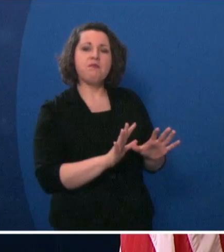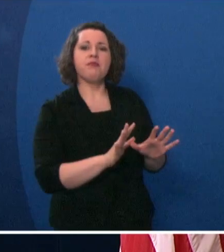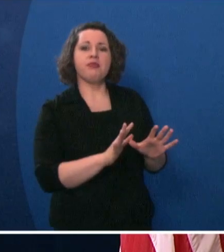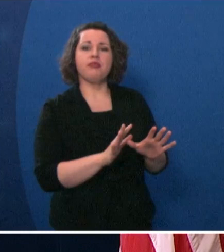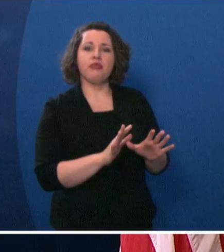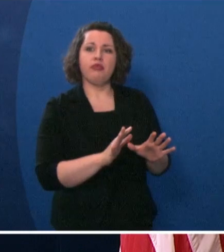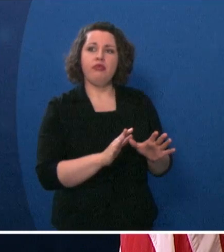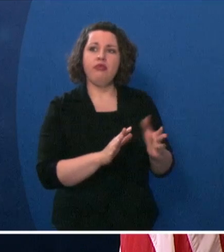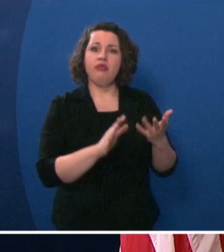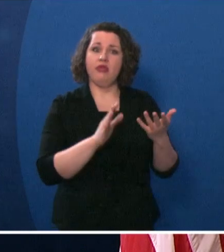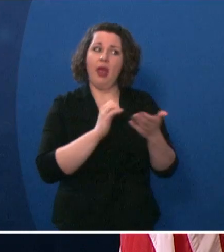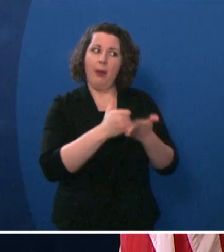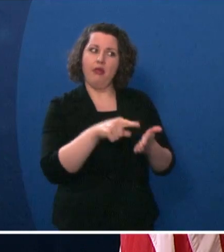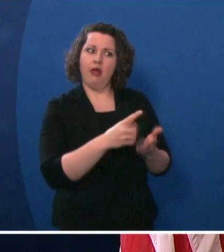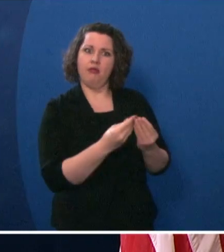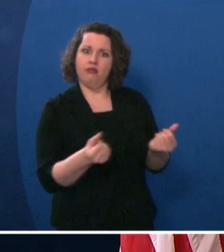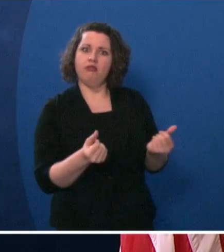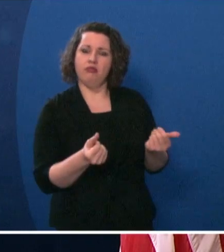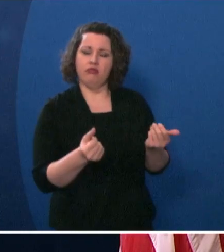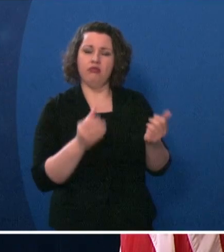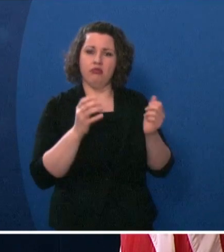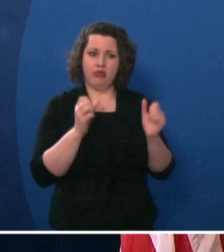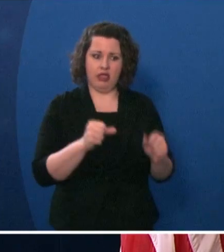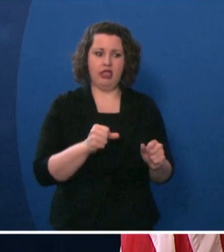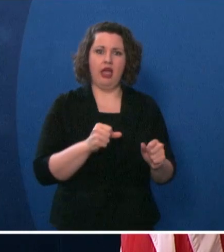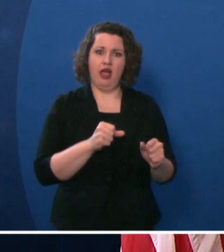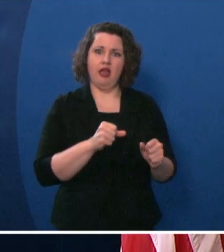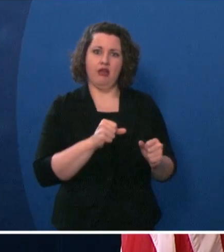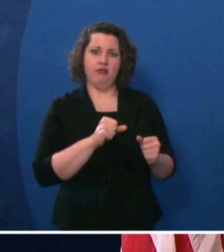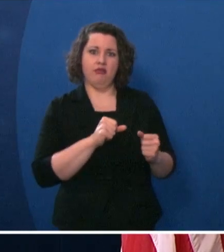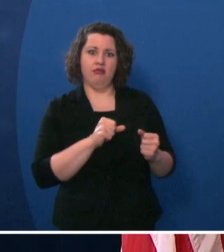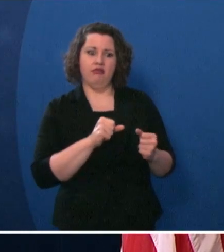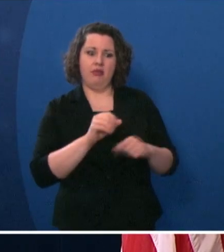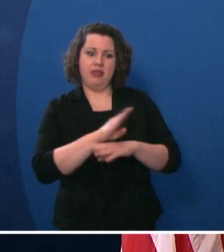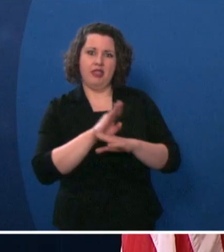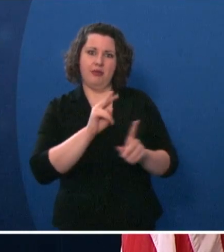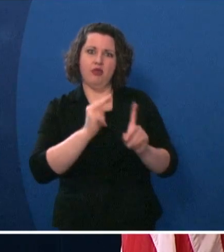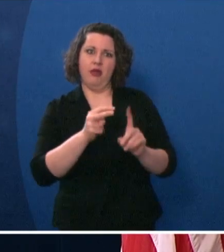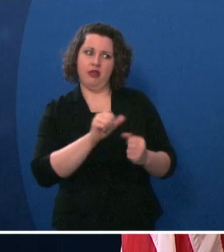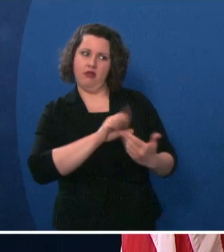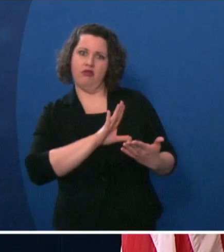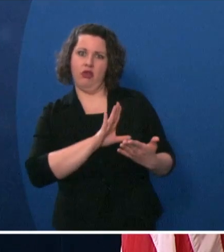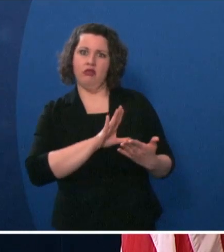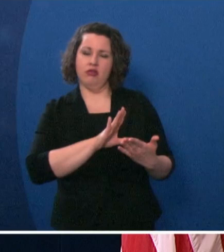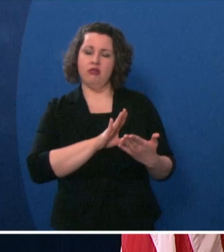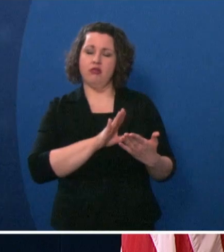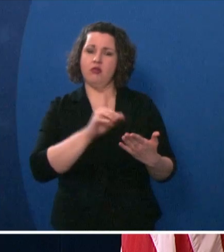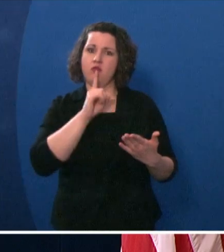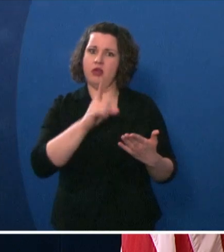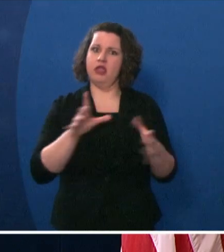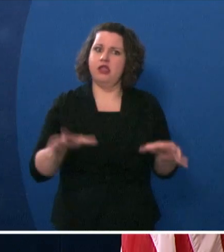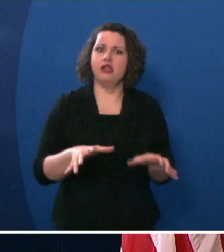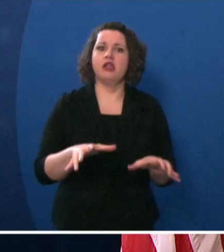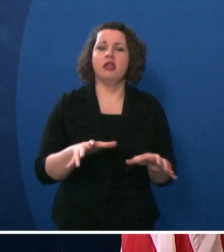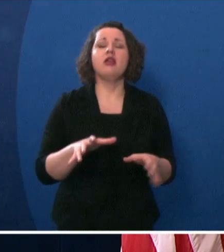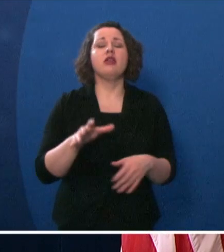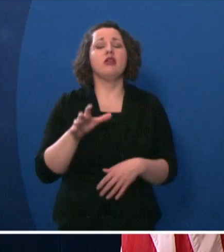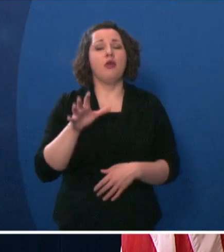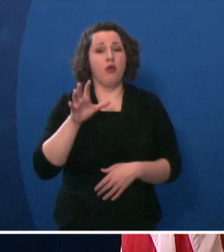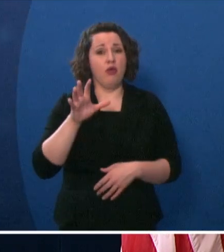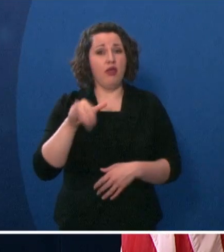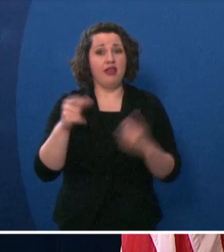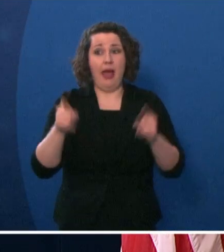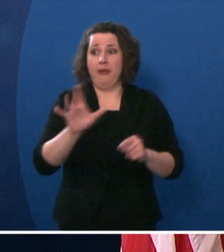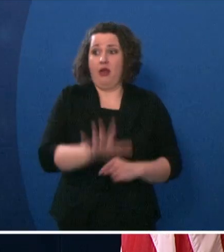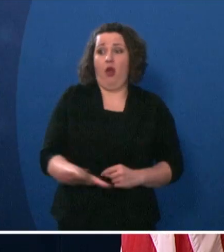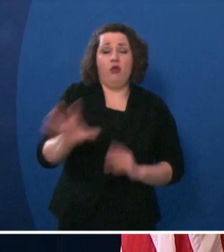a road to recovery so we can start to address that from a business perspective in a proactive manner. So that is happening